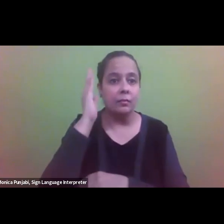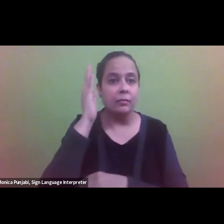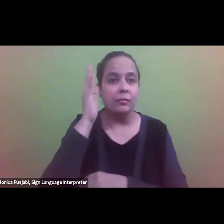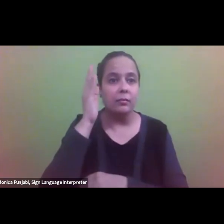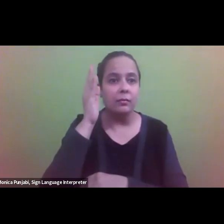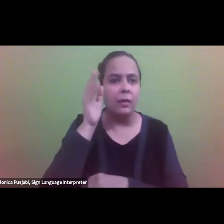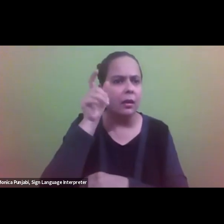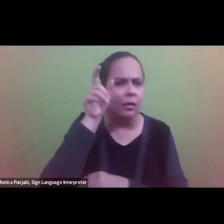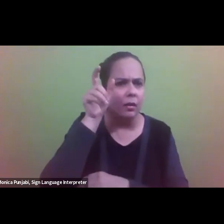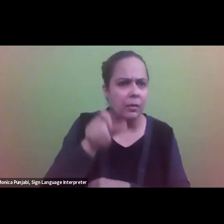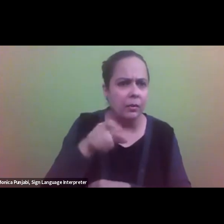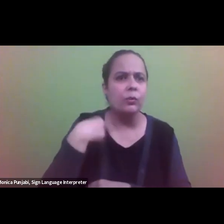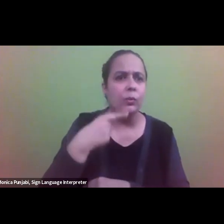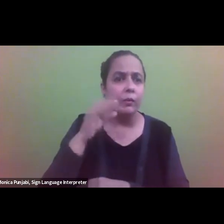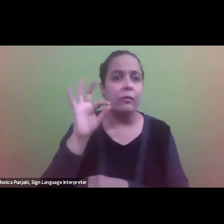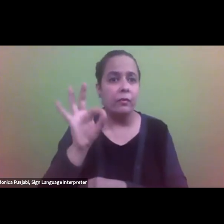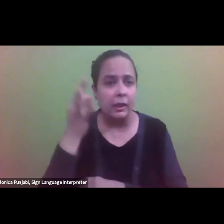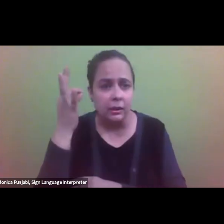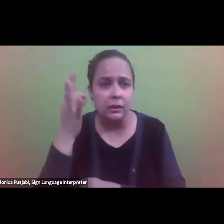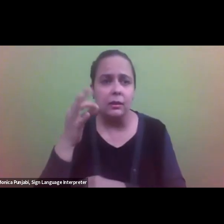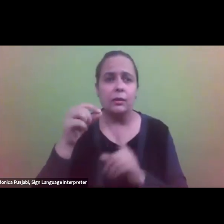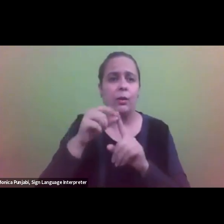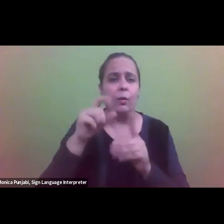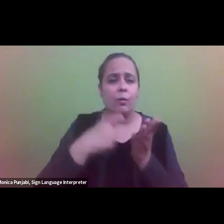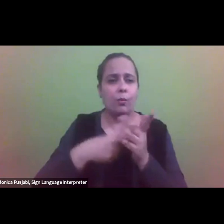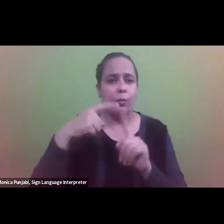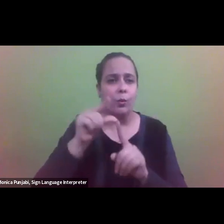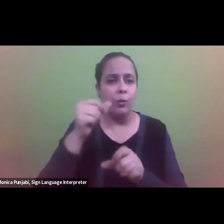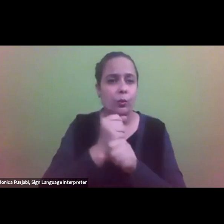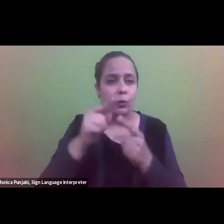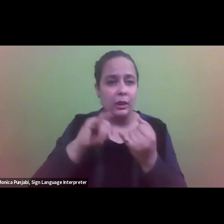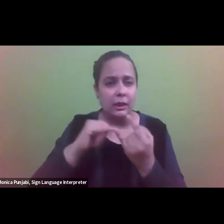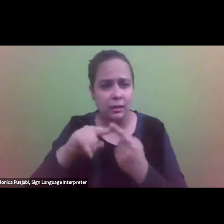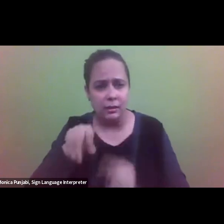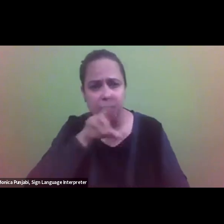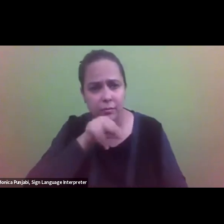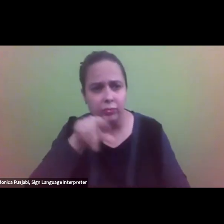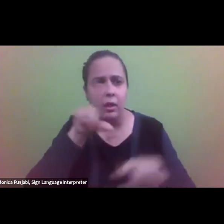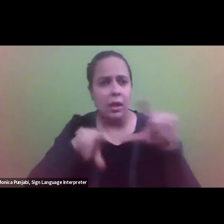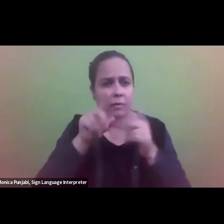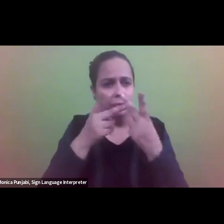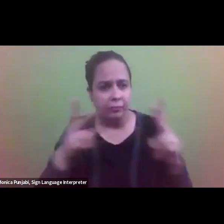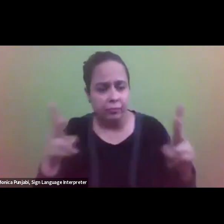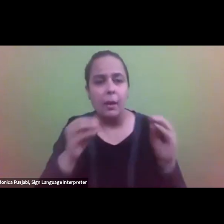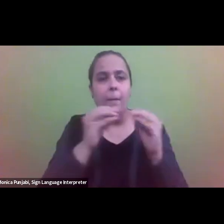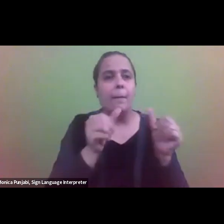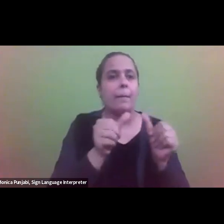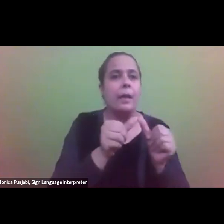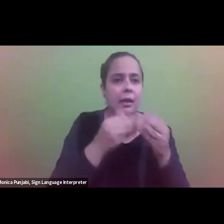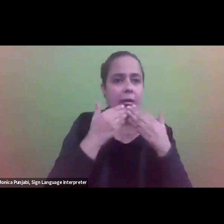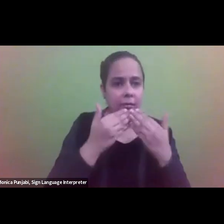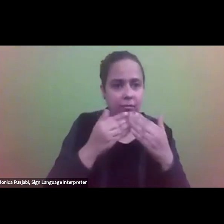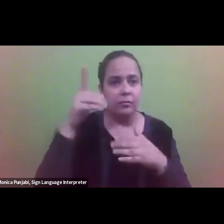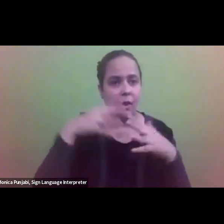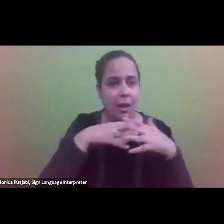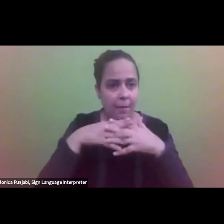Portuguese. He's received his Master of Arts from the University of Michigan and a Bachelor of Arts from the College of William and Mary. He's